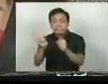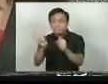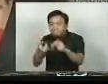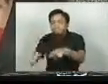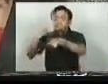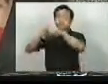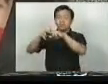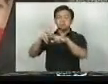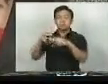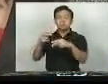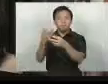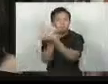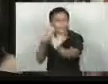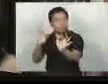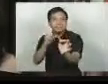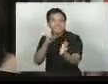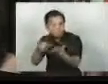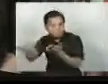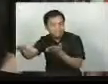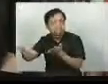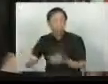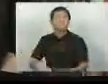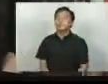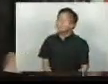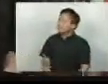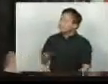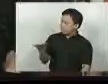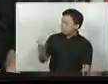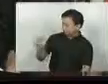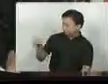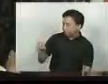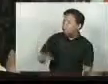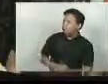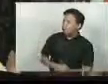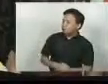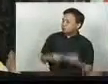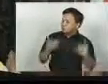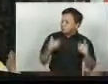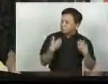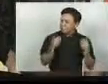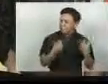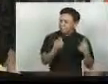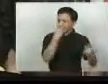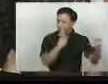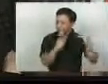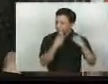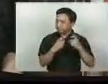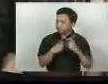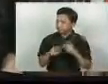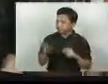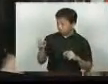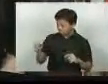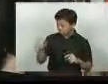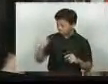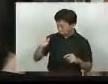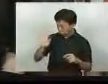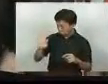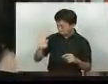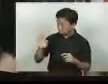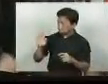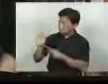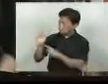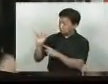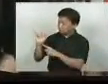free. Okay. Jean, a lot of the questions we get here in the show is how affordable is it? Because if